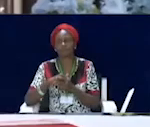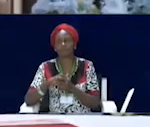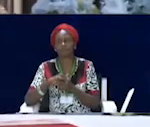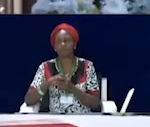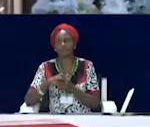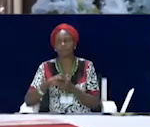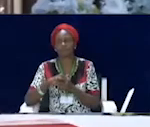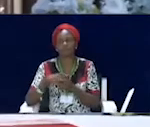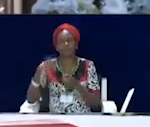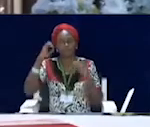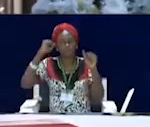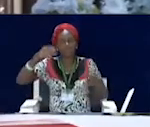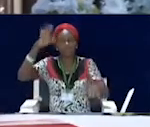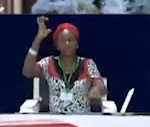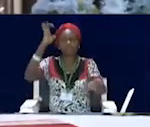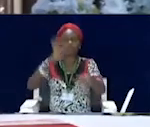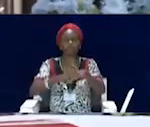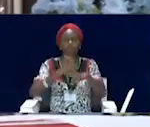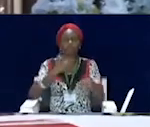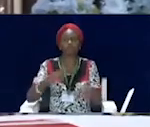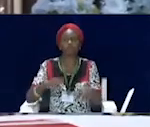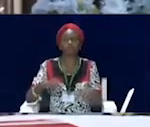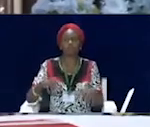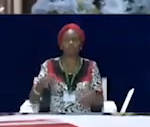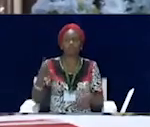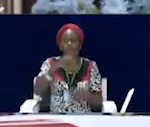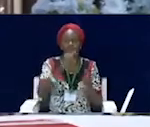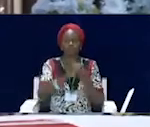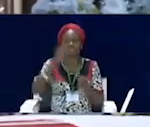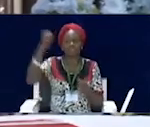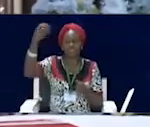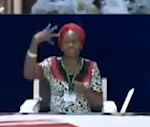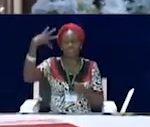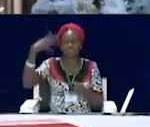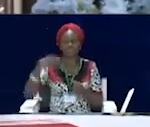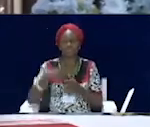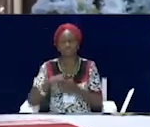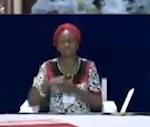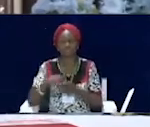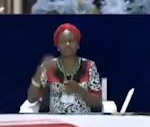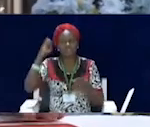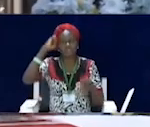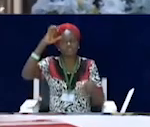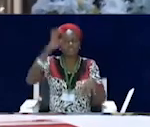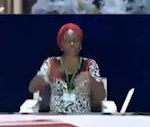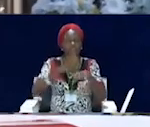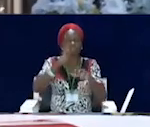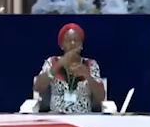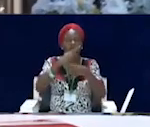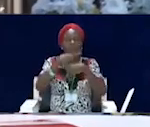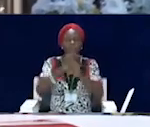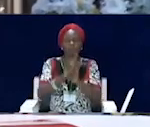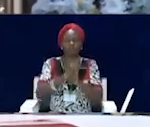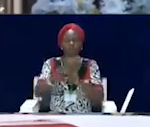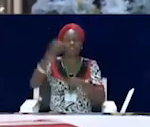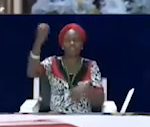So he can touch you with light. His touch can produce